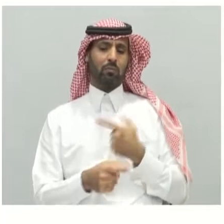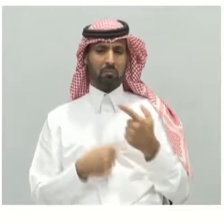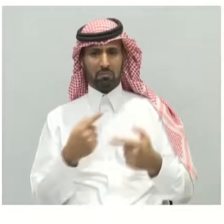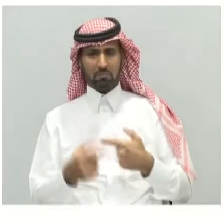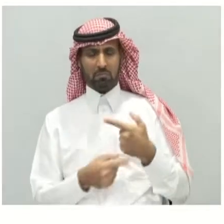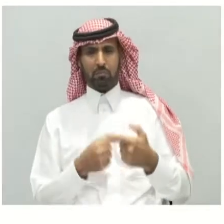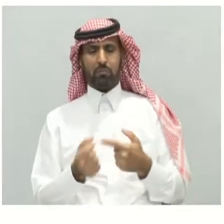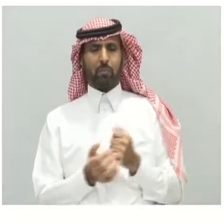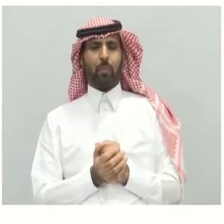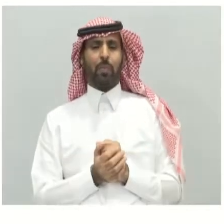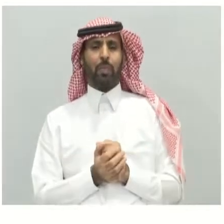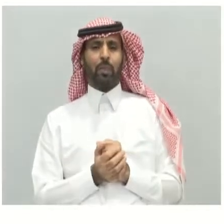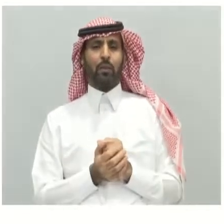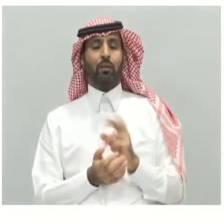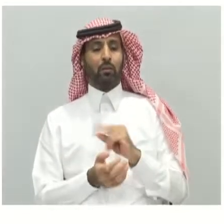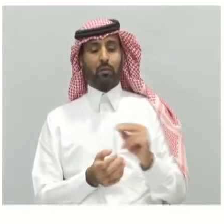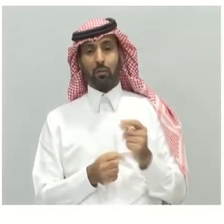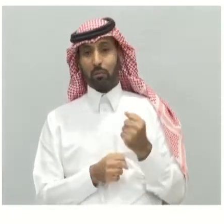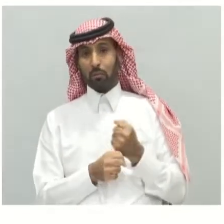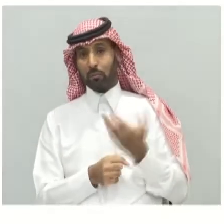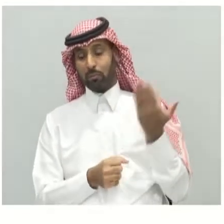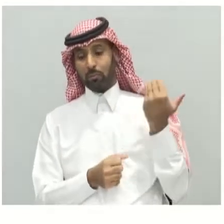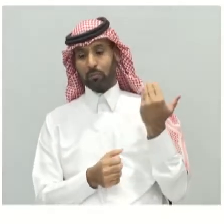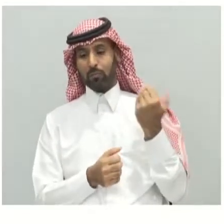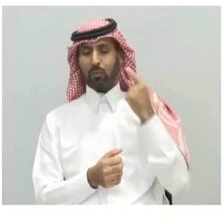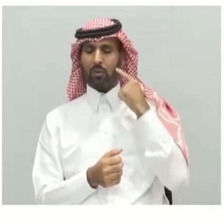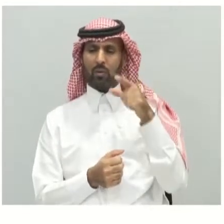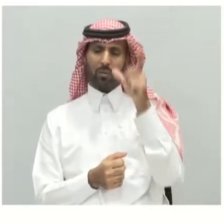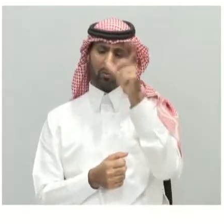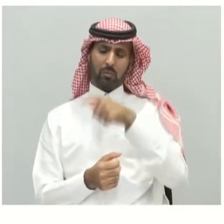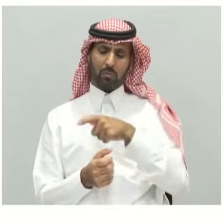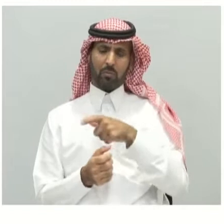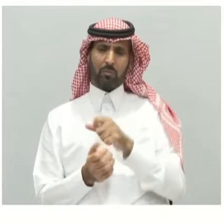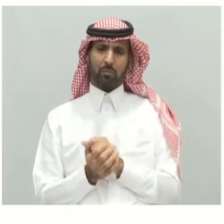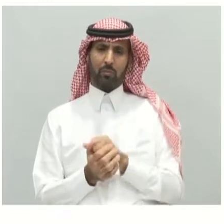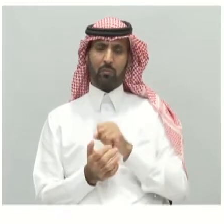to form the past, the passive voice, okay?